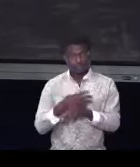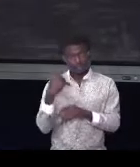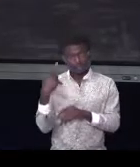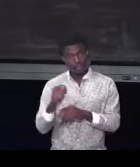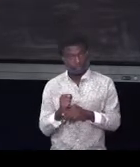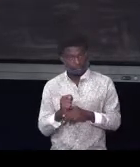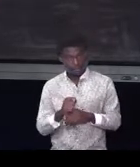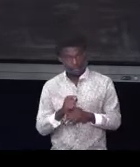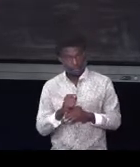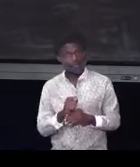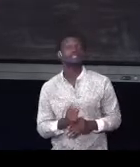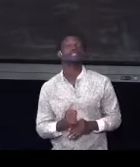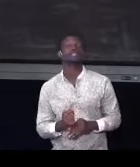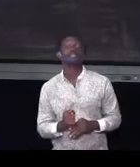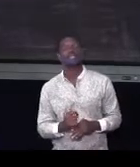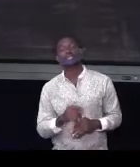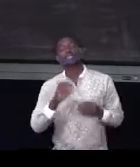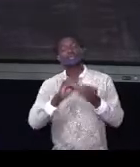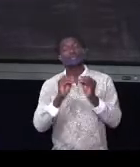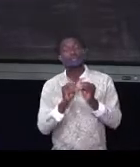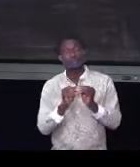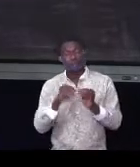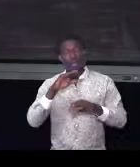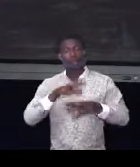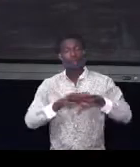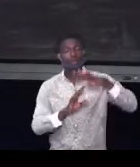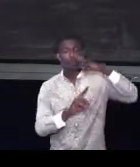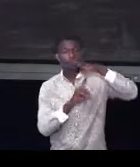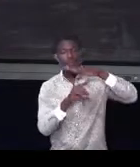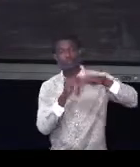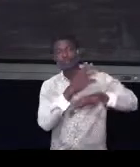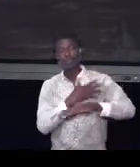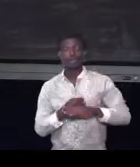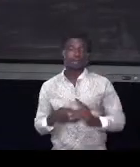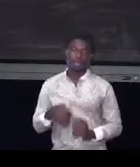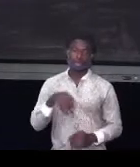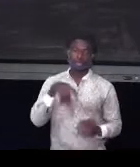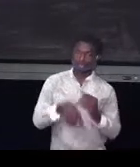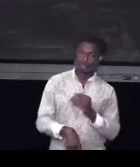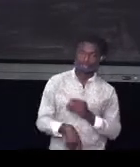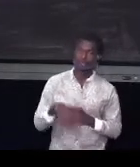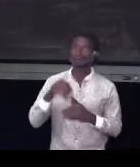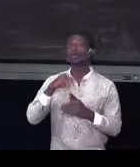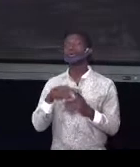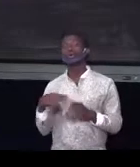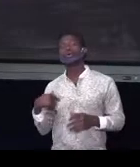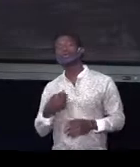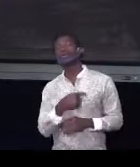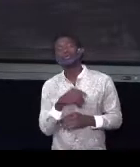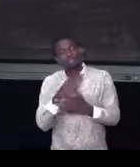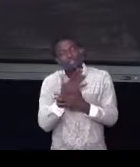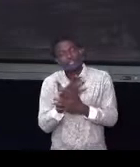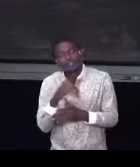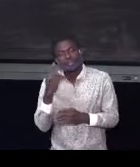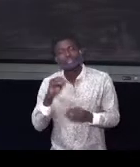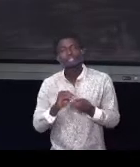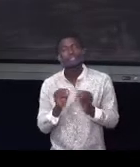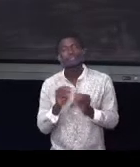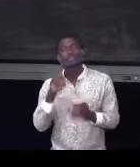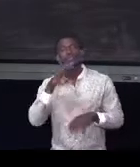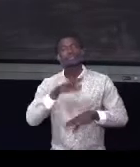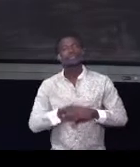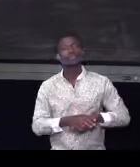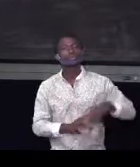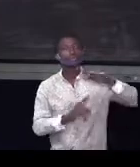the numerator of a fraction and the denominator by the same number, or we divide the numerator and